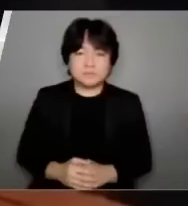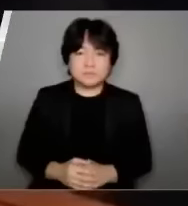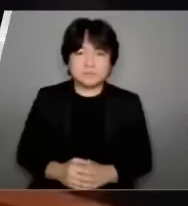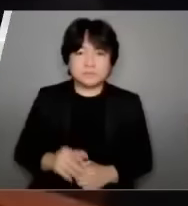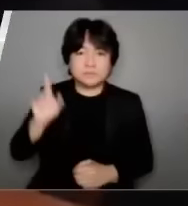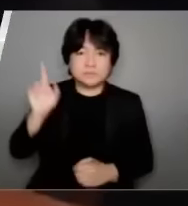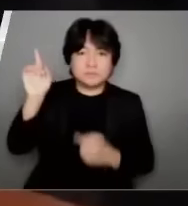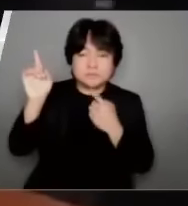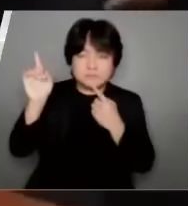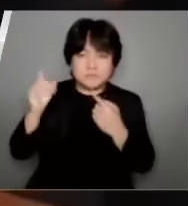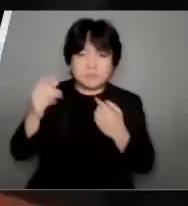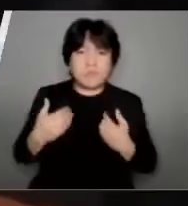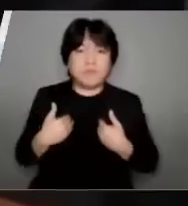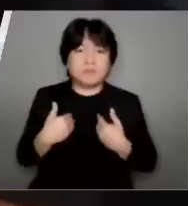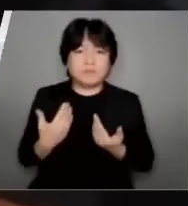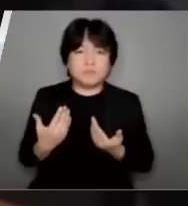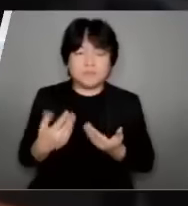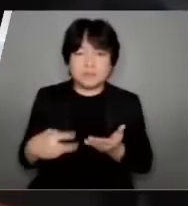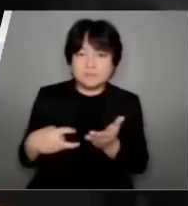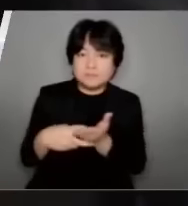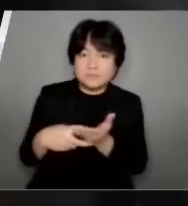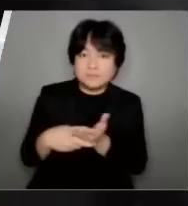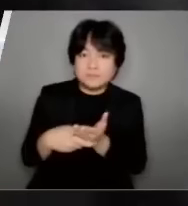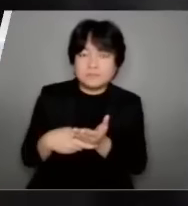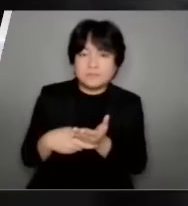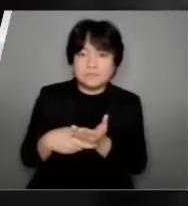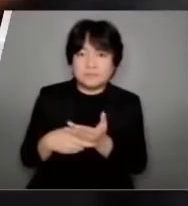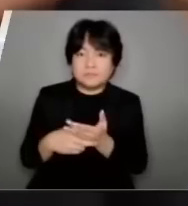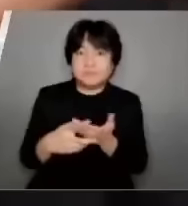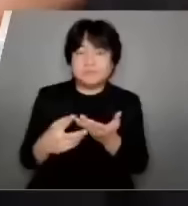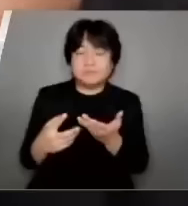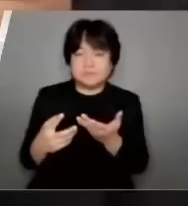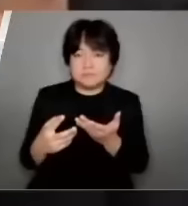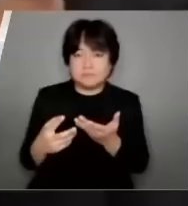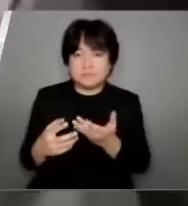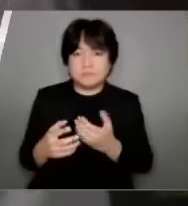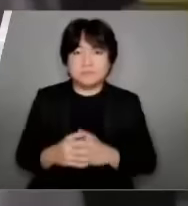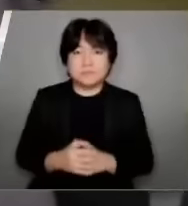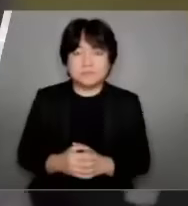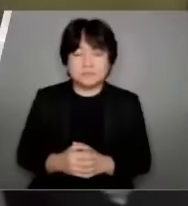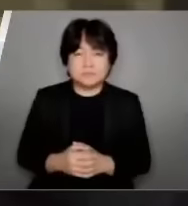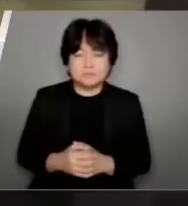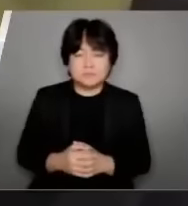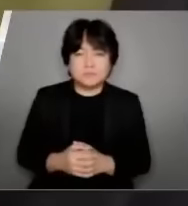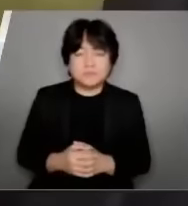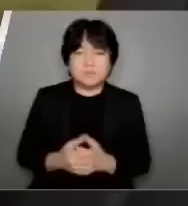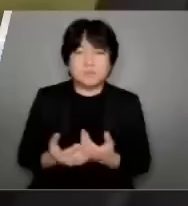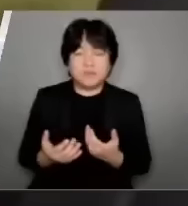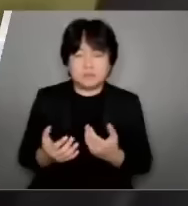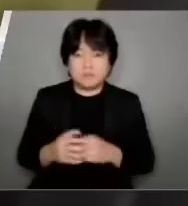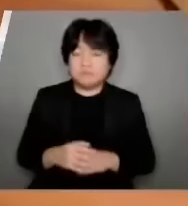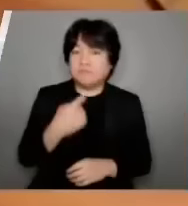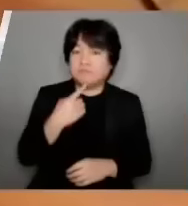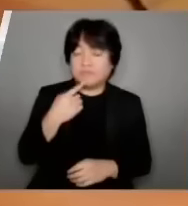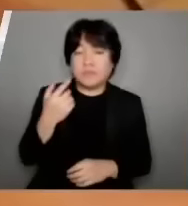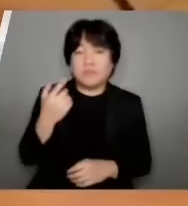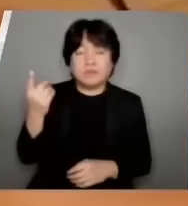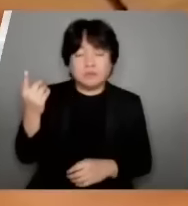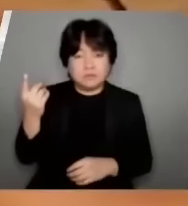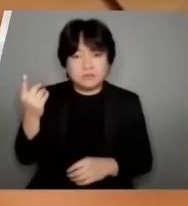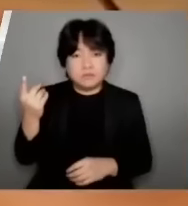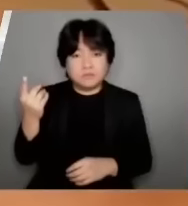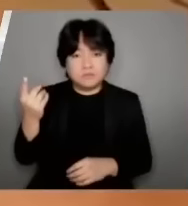then yung normal natin na protocol. And then after that, the custody, the legal custody was transferred